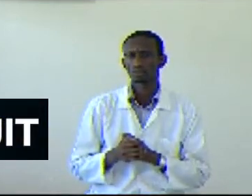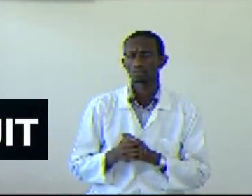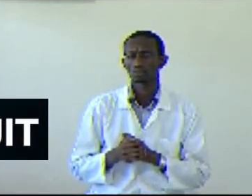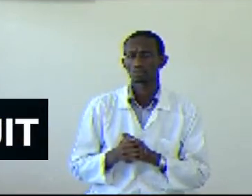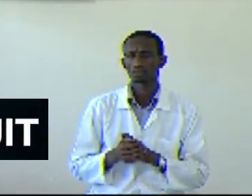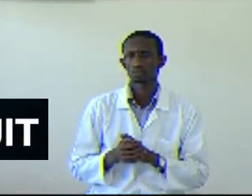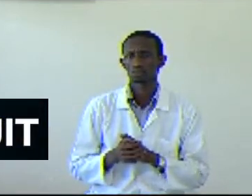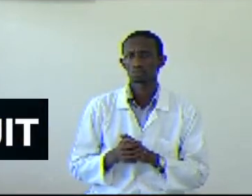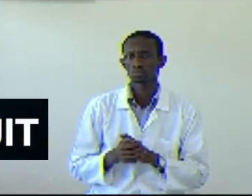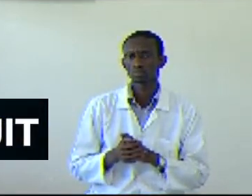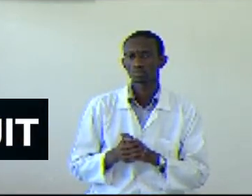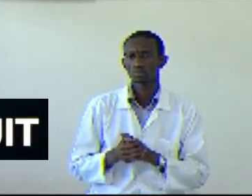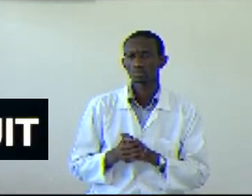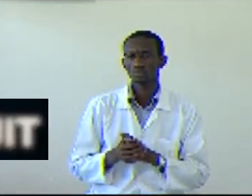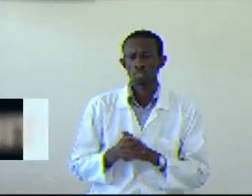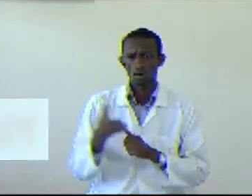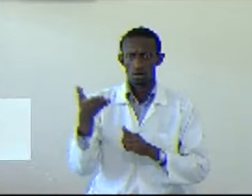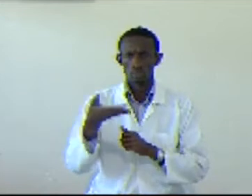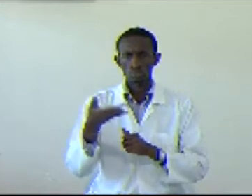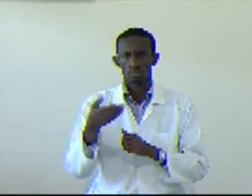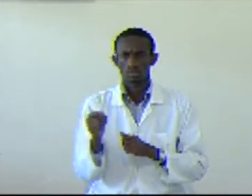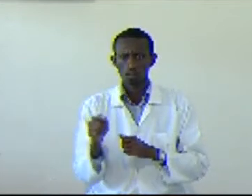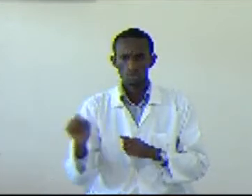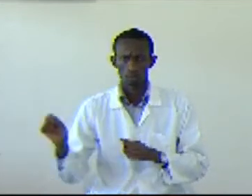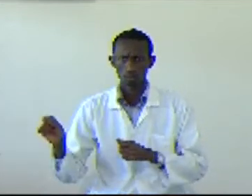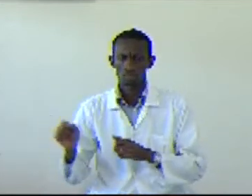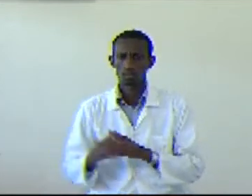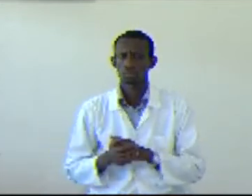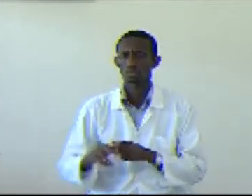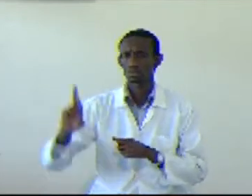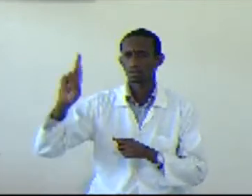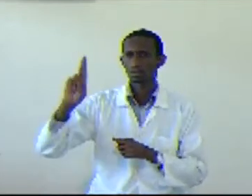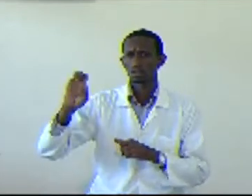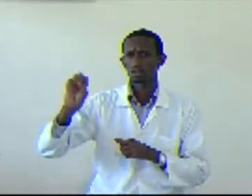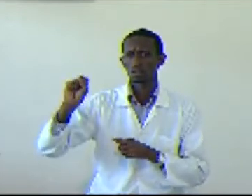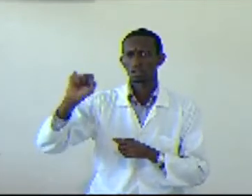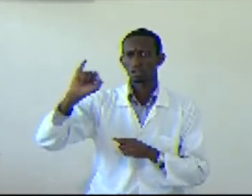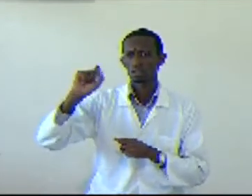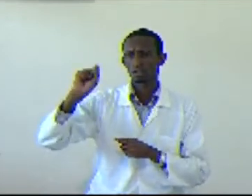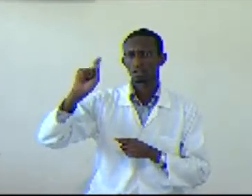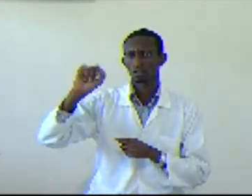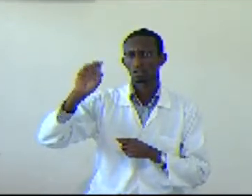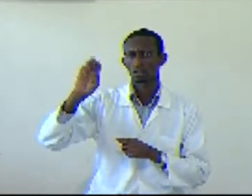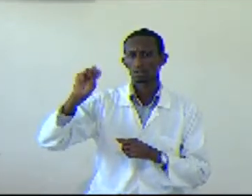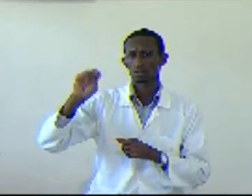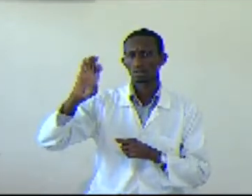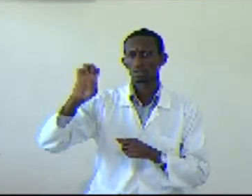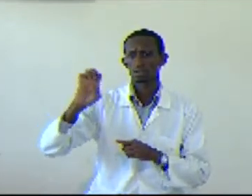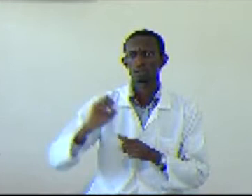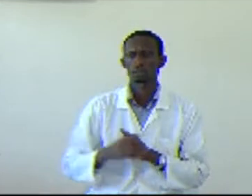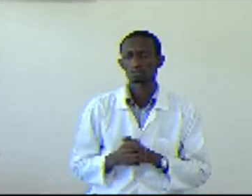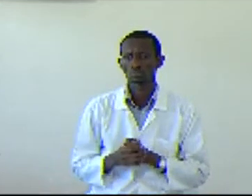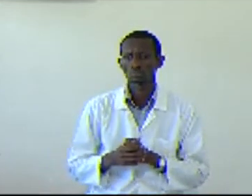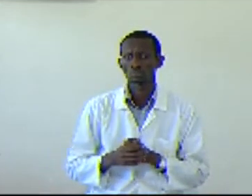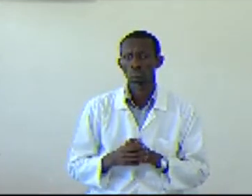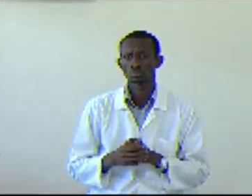is that resistance that we want to find the current that is passing through